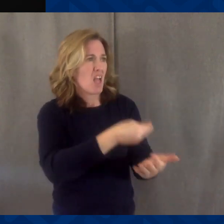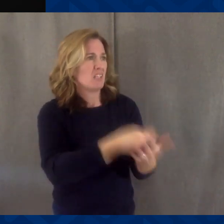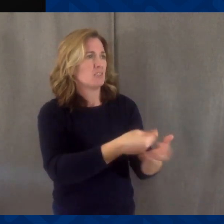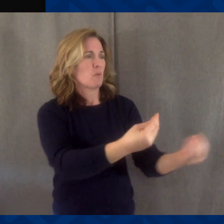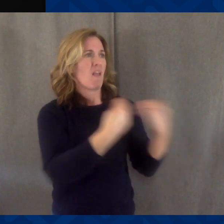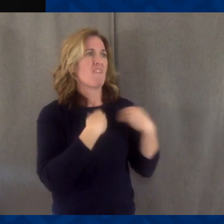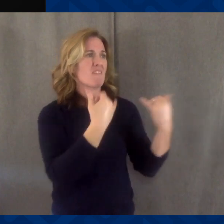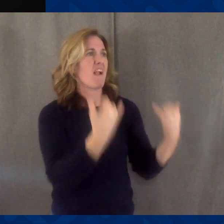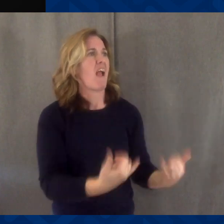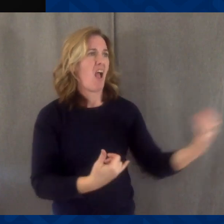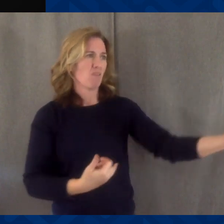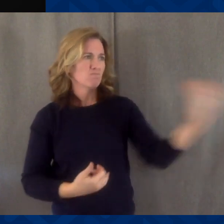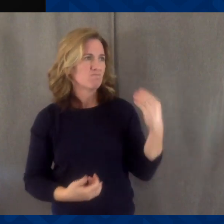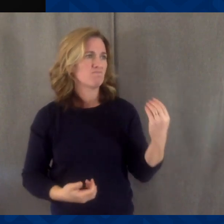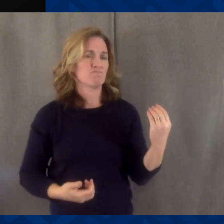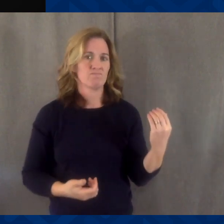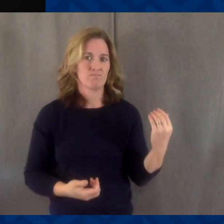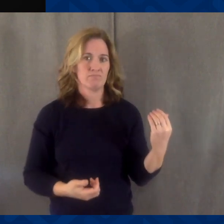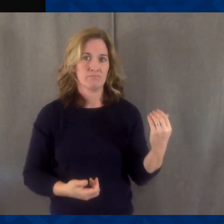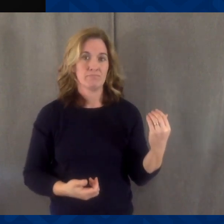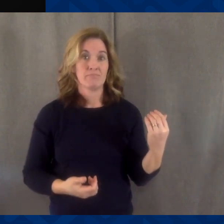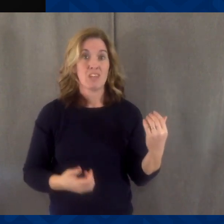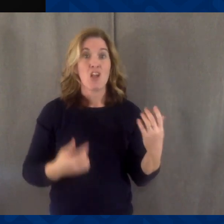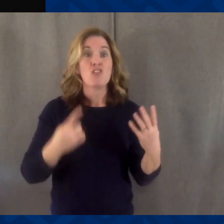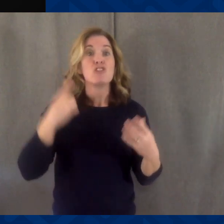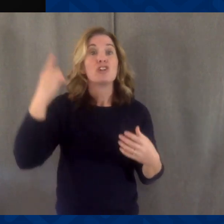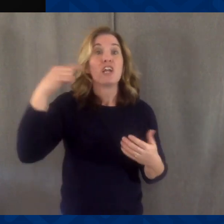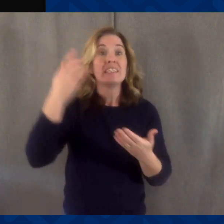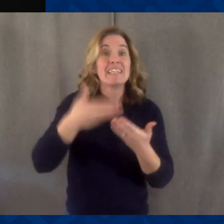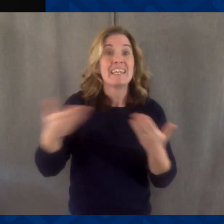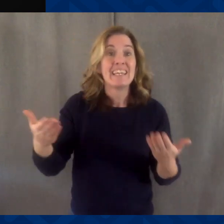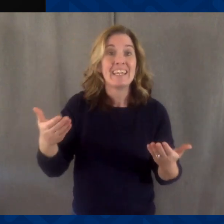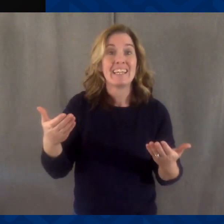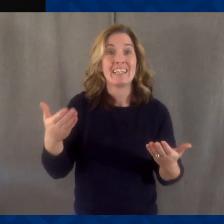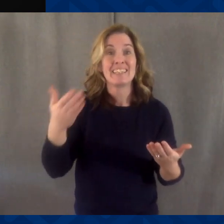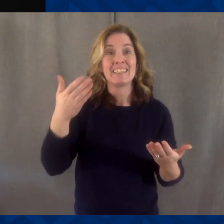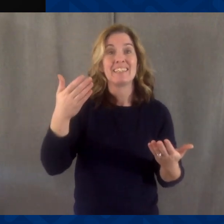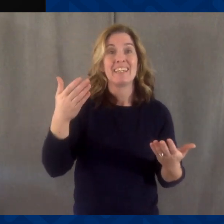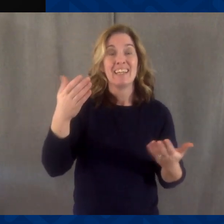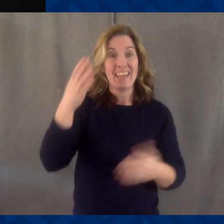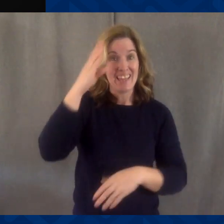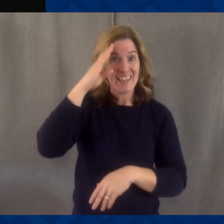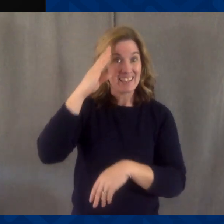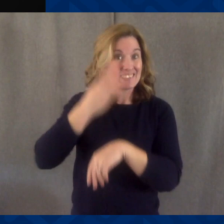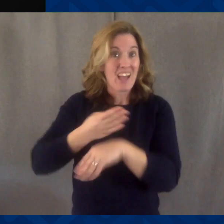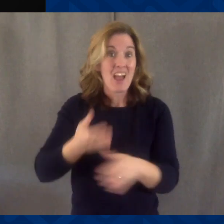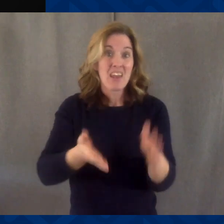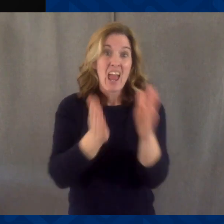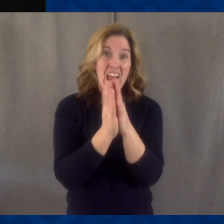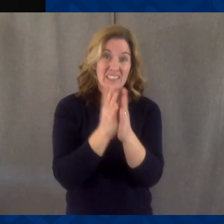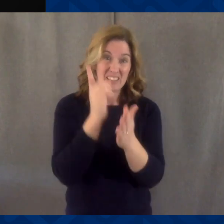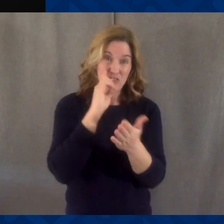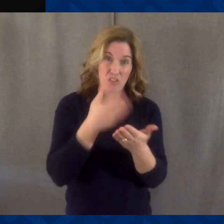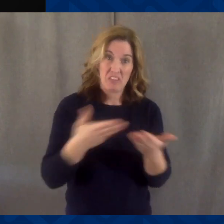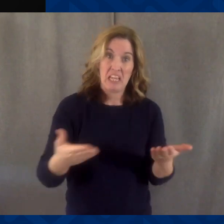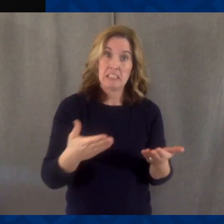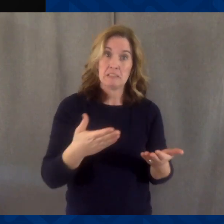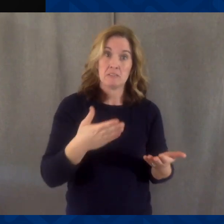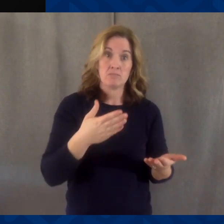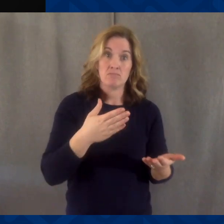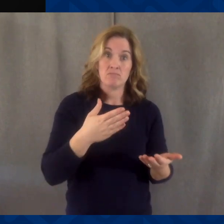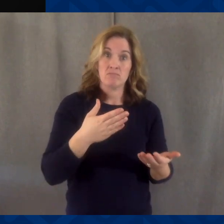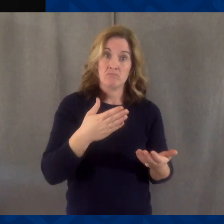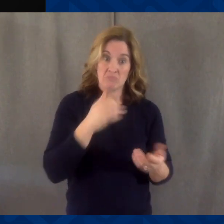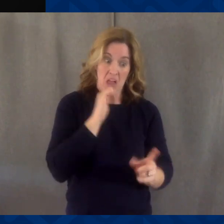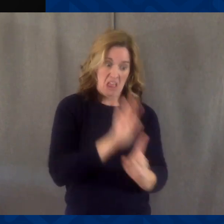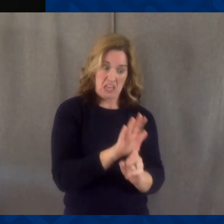now. Now, here's the crazy thing. This son wasn't actually asking for anything that he wasn't one day entitled